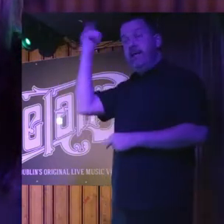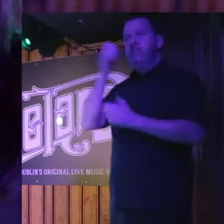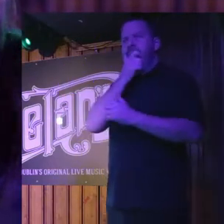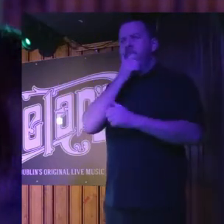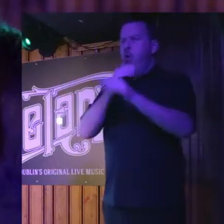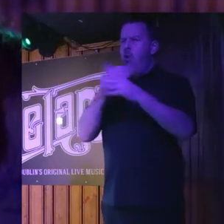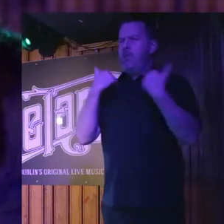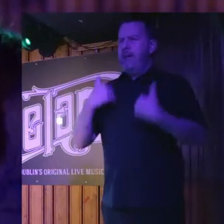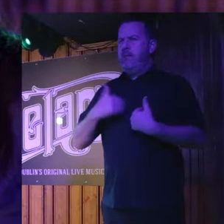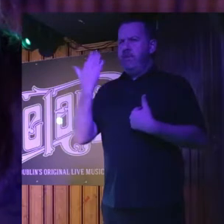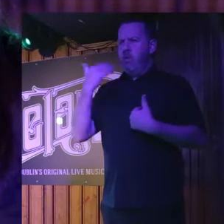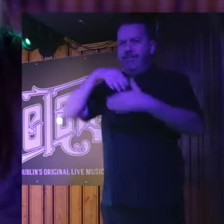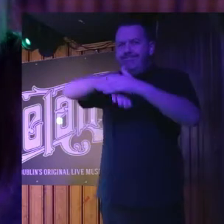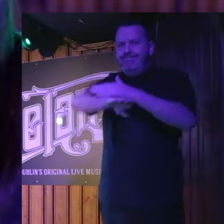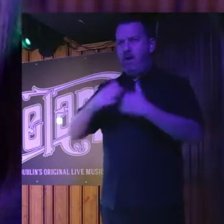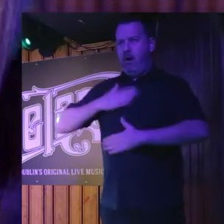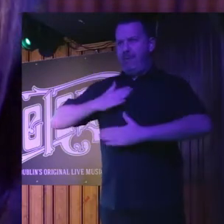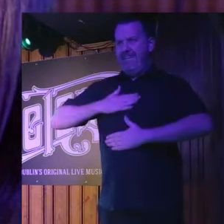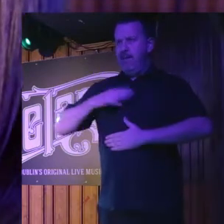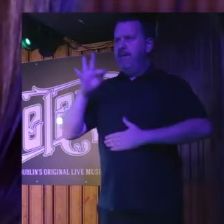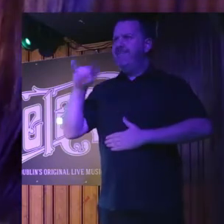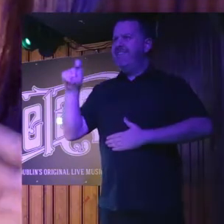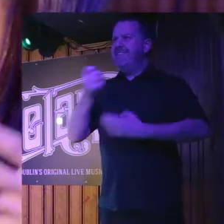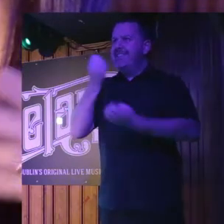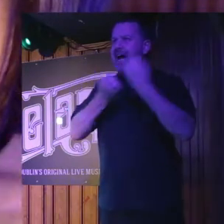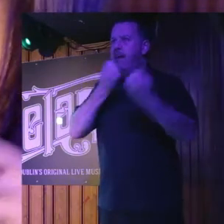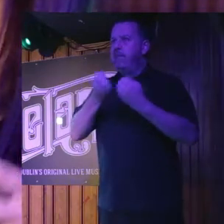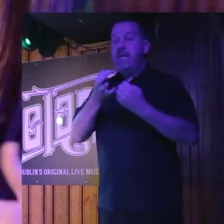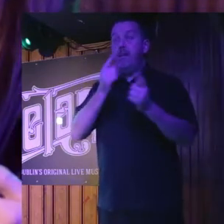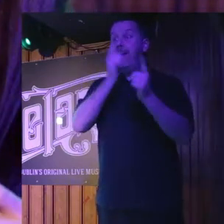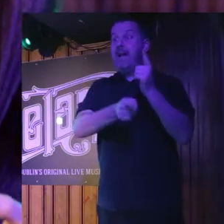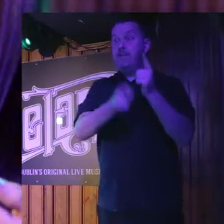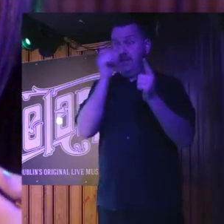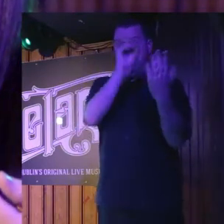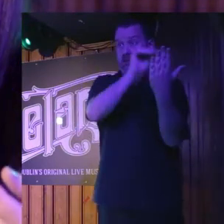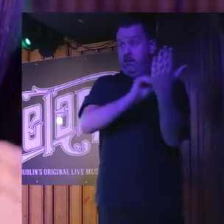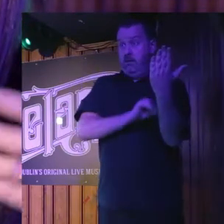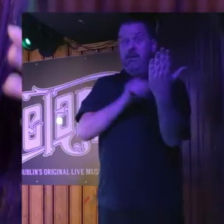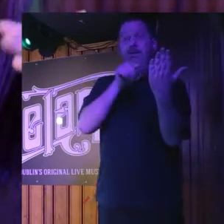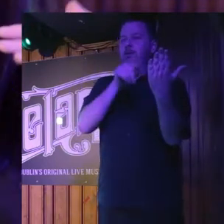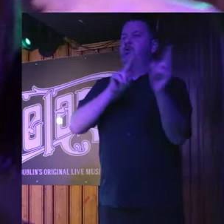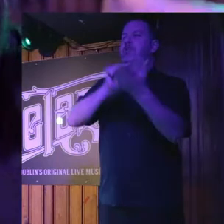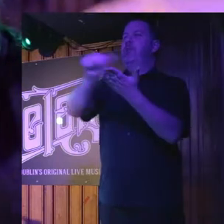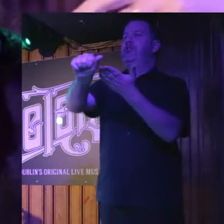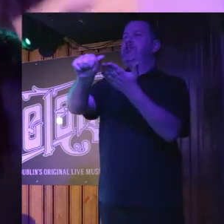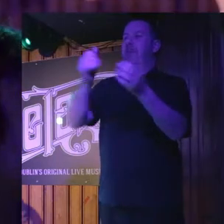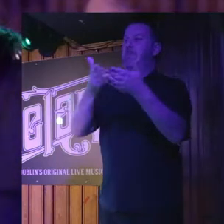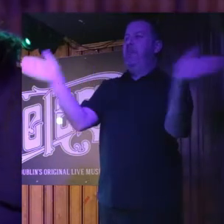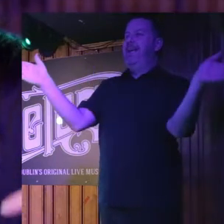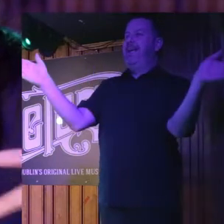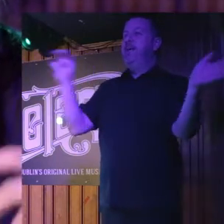who had passed the medical fitness exam to get into the army, so that women, when they were looking for a suitor, could get this sort